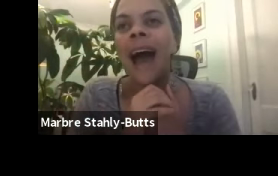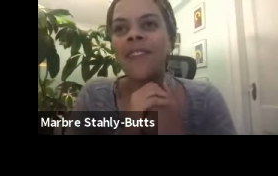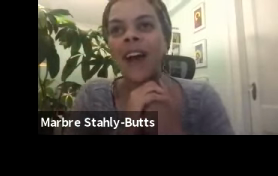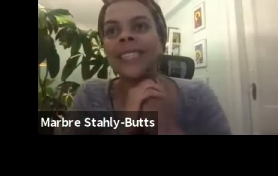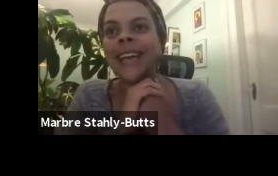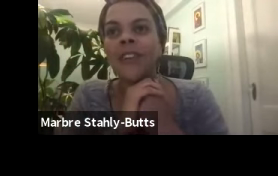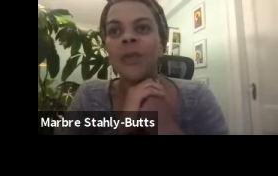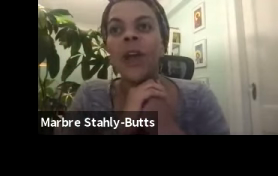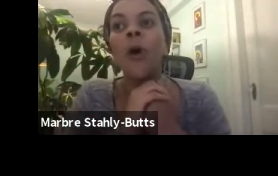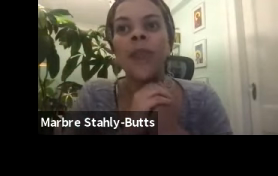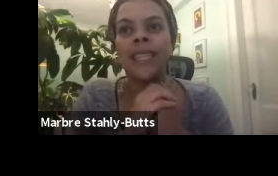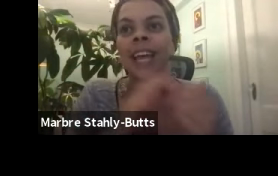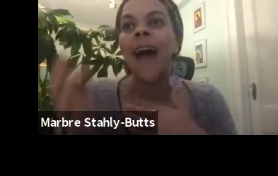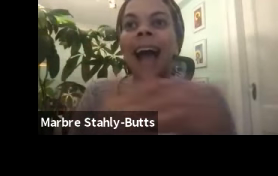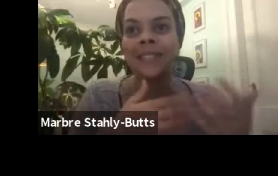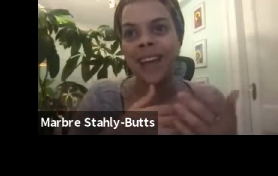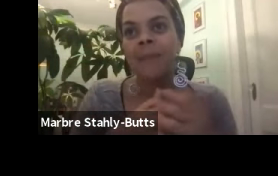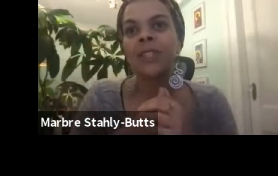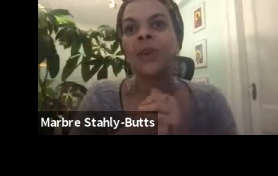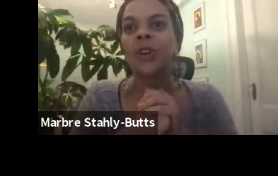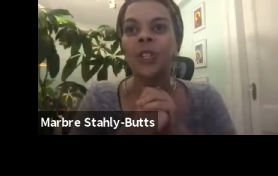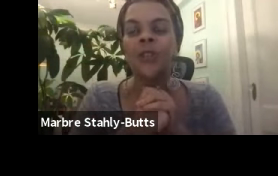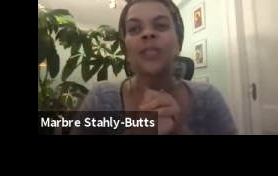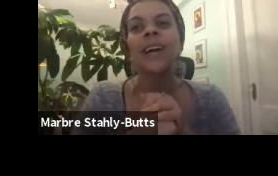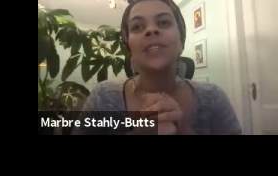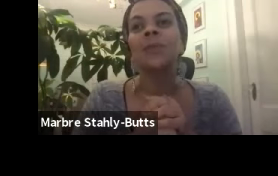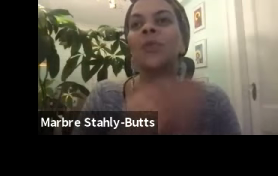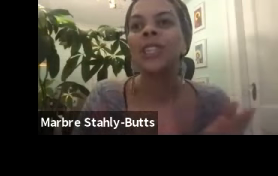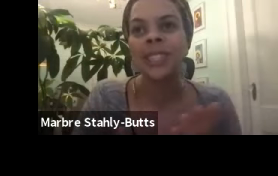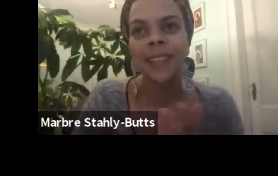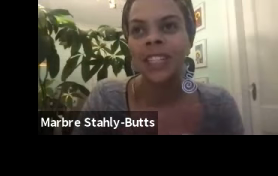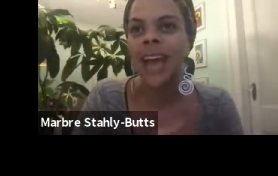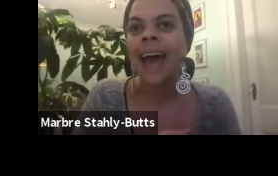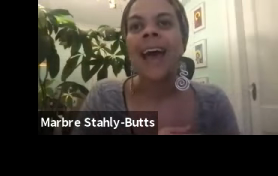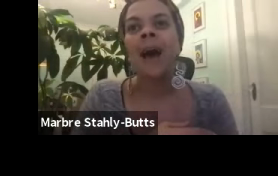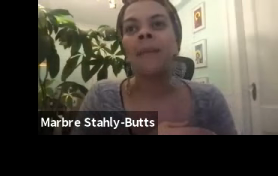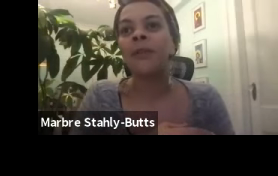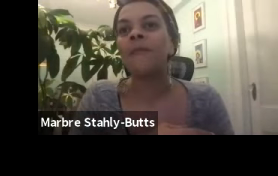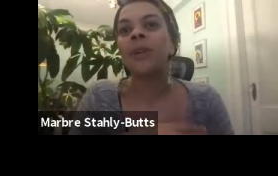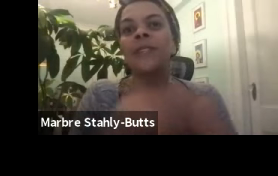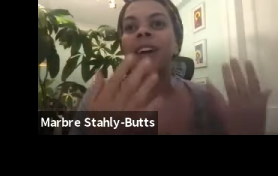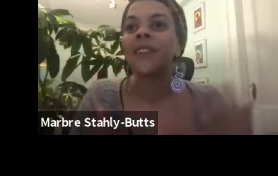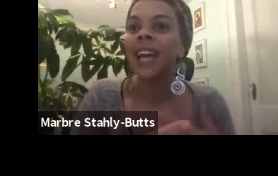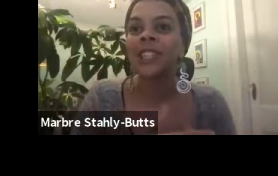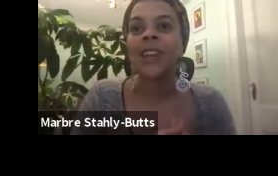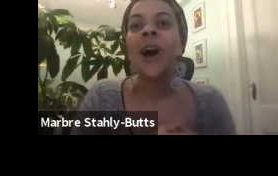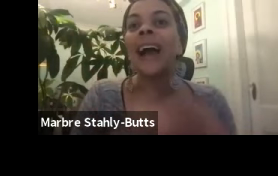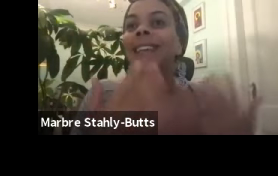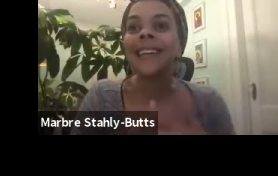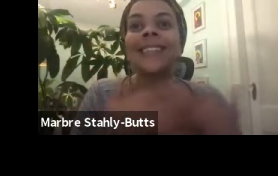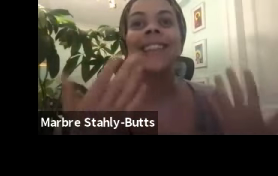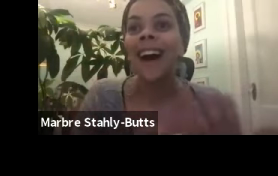for a half an hour together and really hope that it's an interactive time. And so encourage folks to put questions in the chat. If you have points of